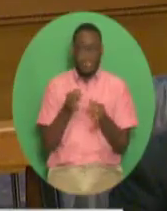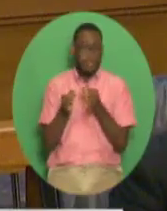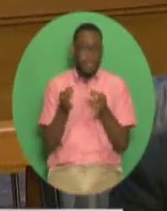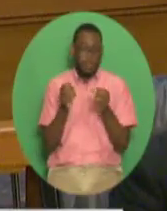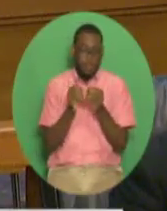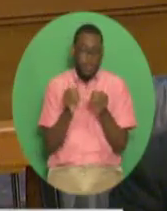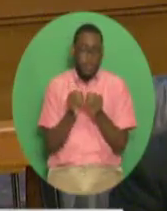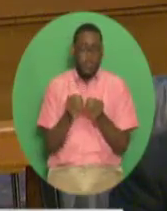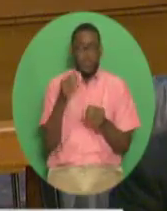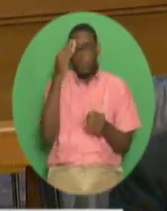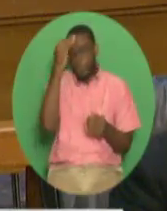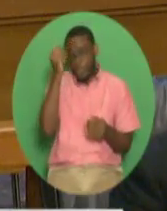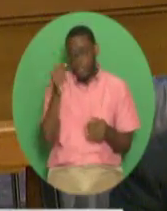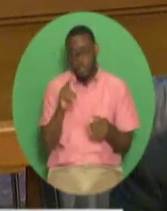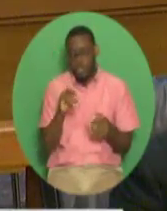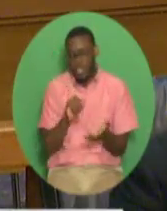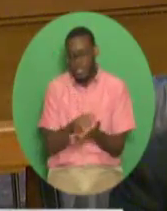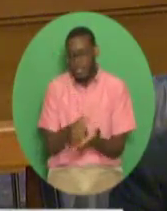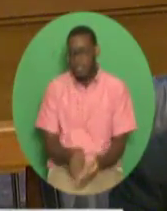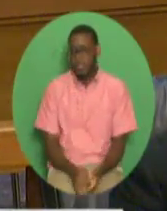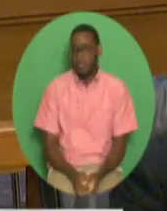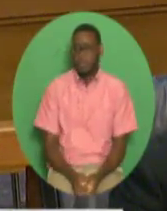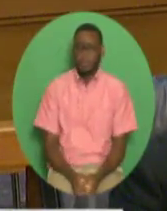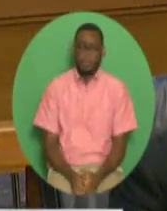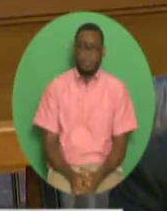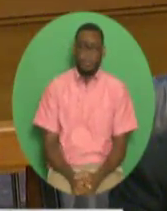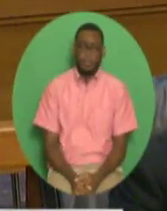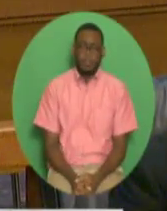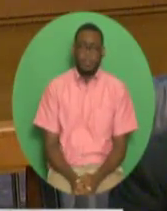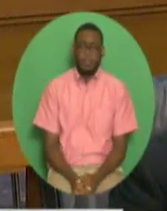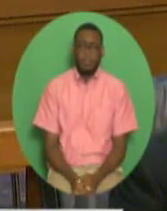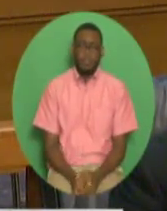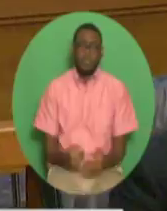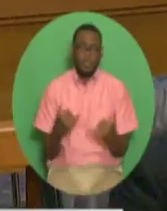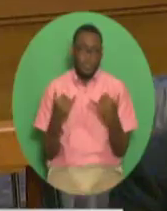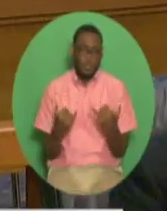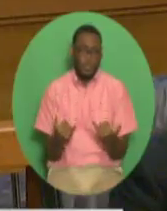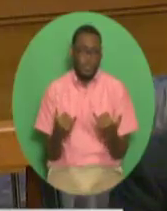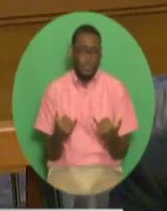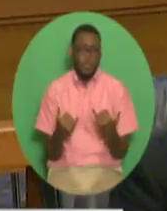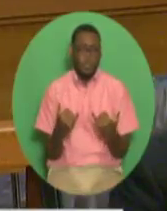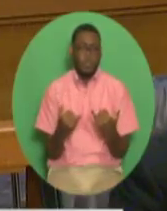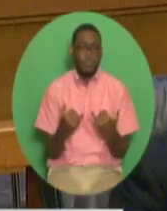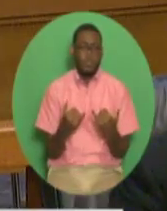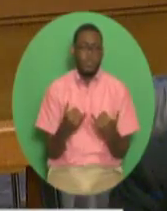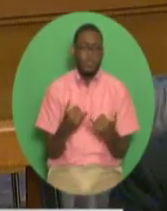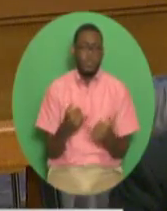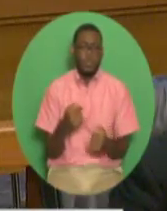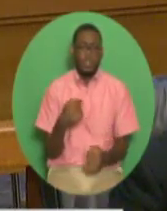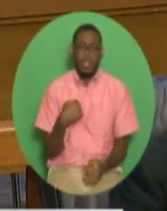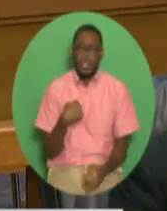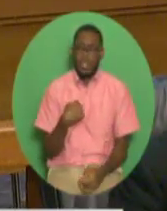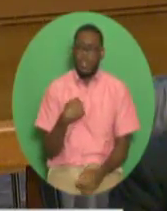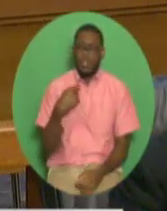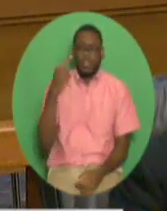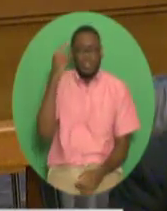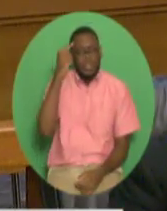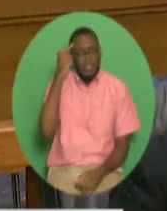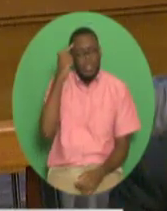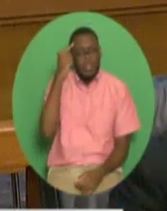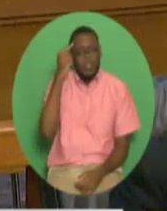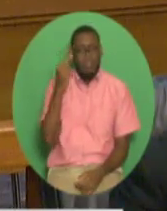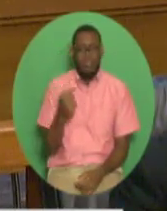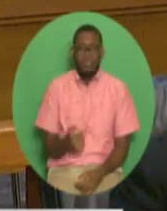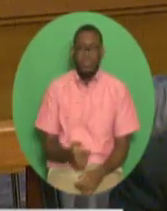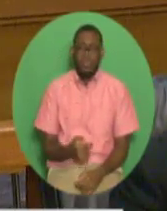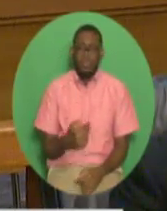would be concerned about is that you would be letting go employees from CNMG with no guarantee of